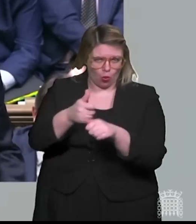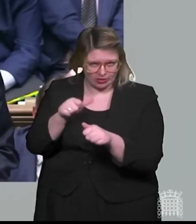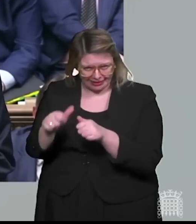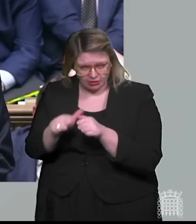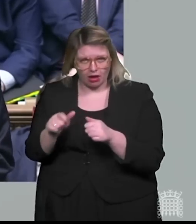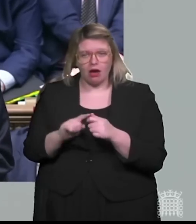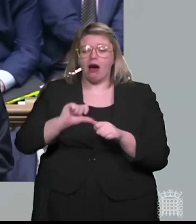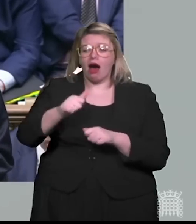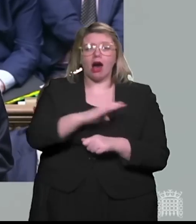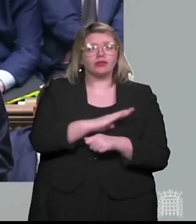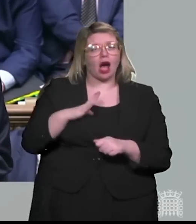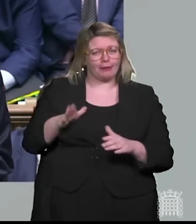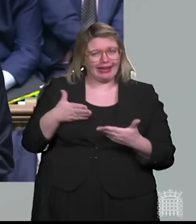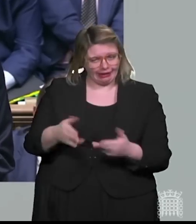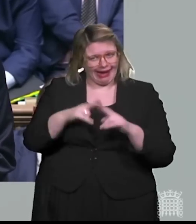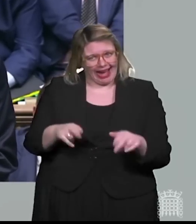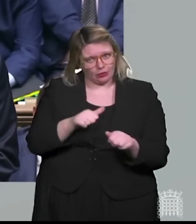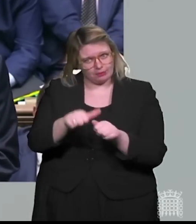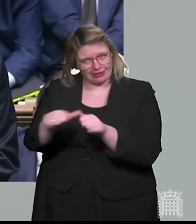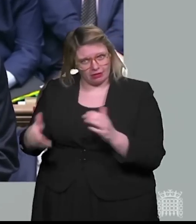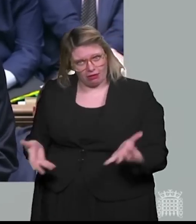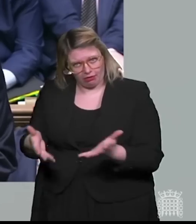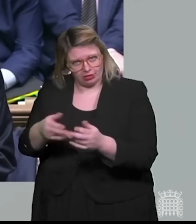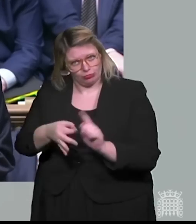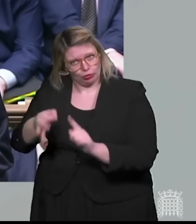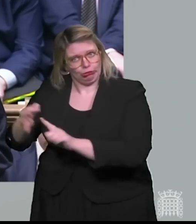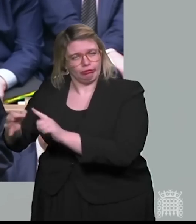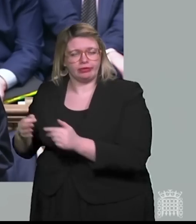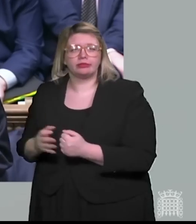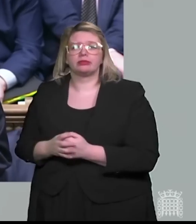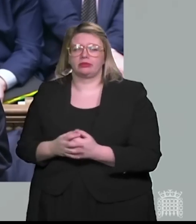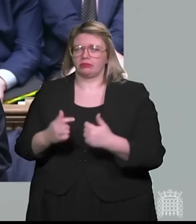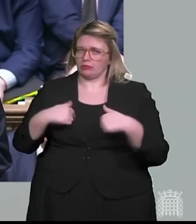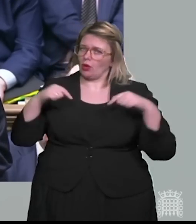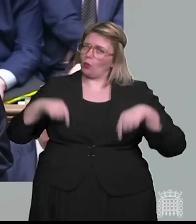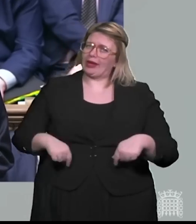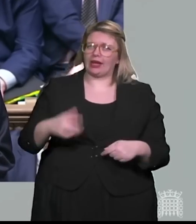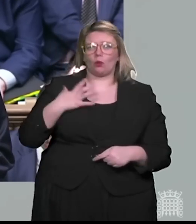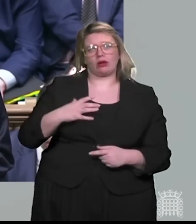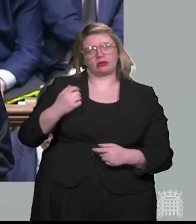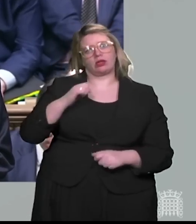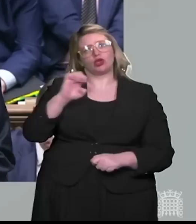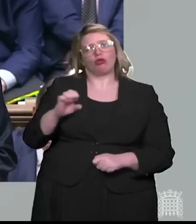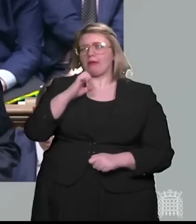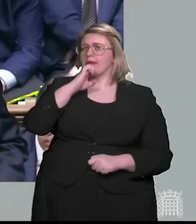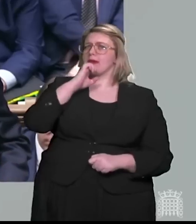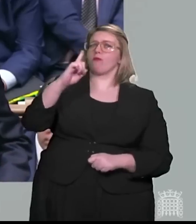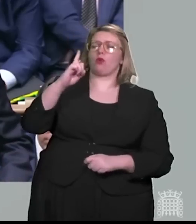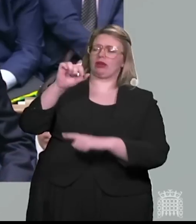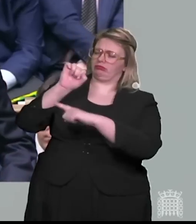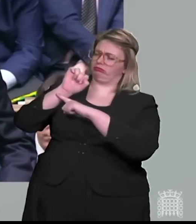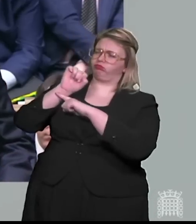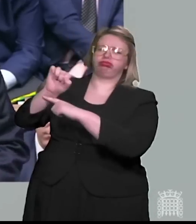housing. But to be Europe's biggest defender of democracy, we must build Europe's